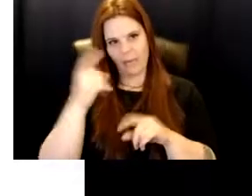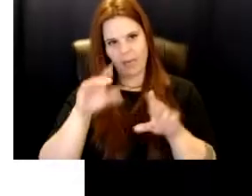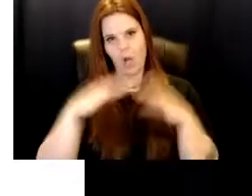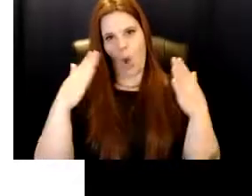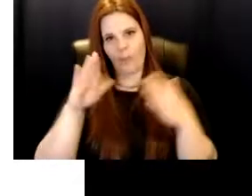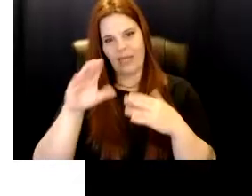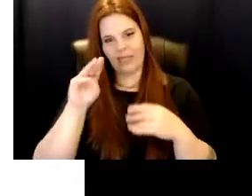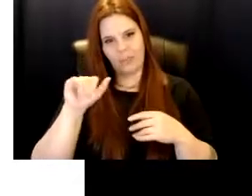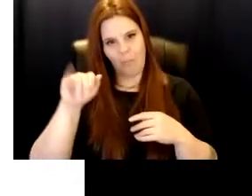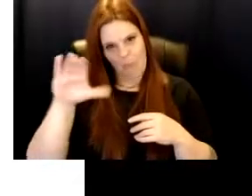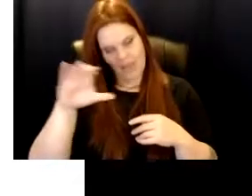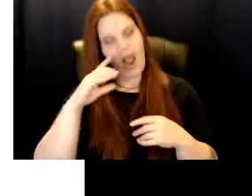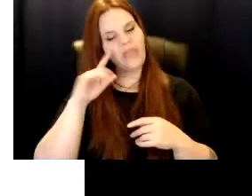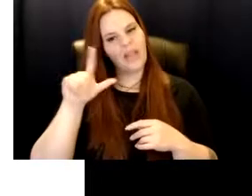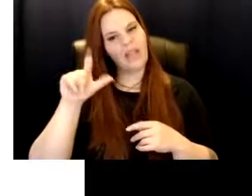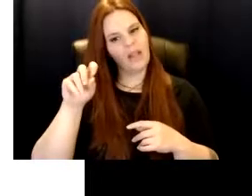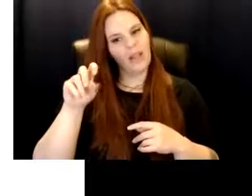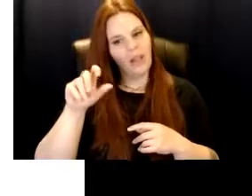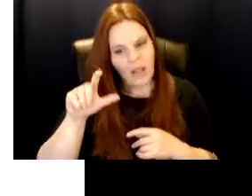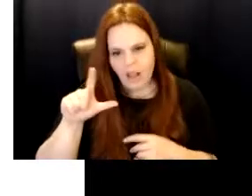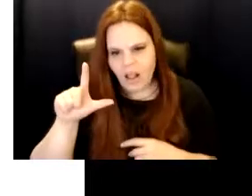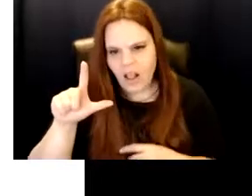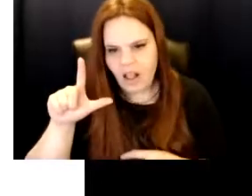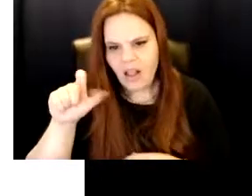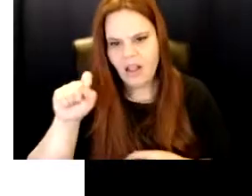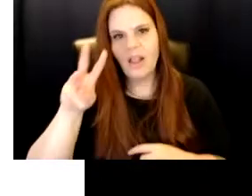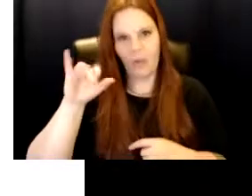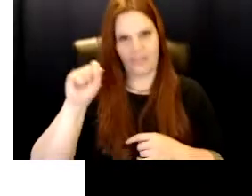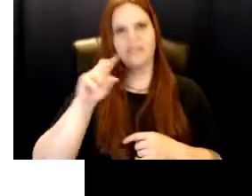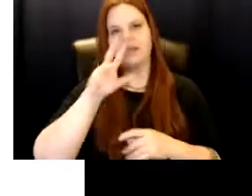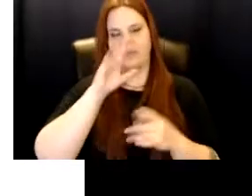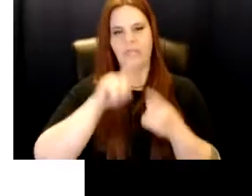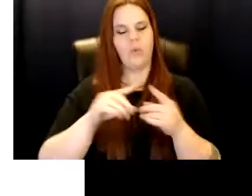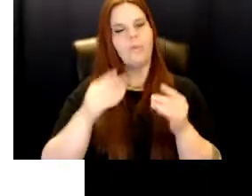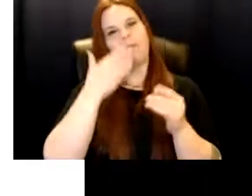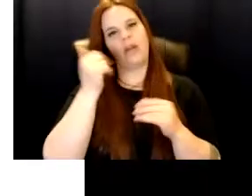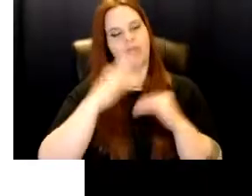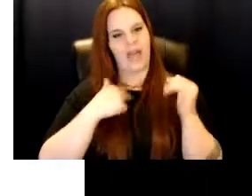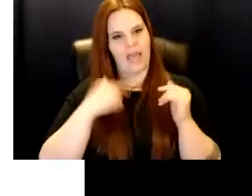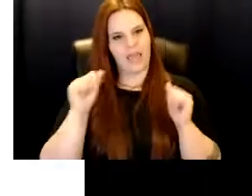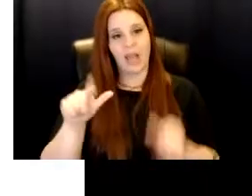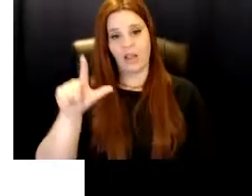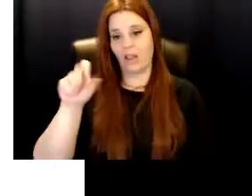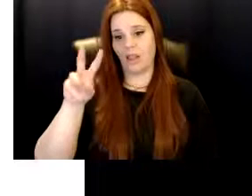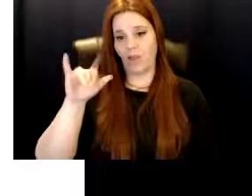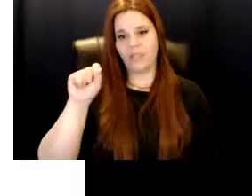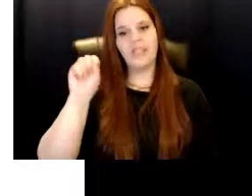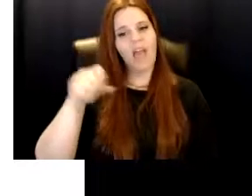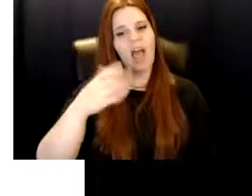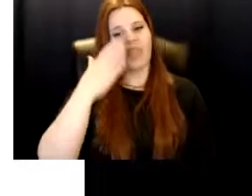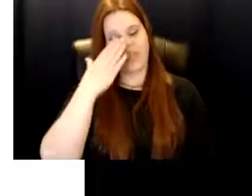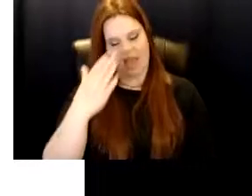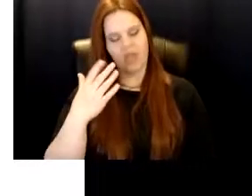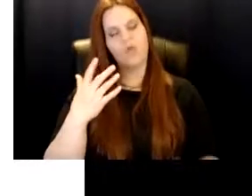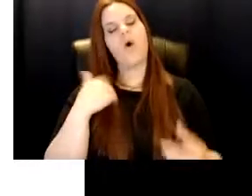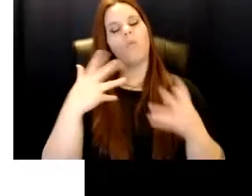think Louis can speak to this very much more definitively than myself. Louis? Yeah, thanks, Robin. I just wanted to